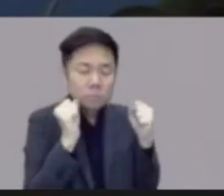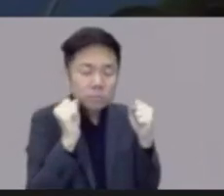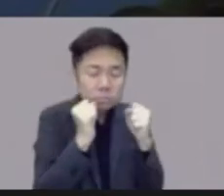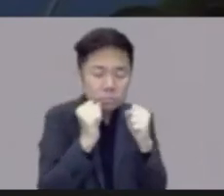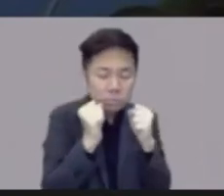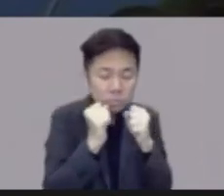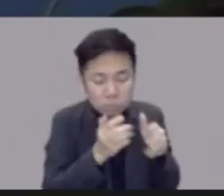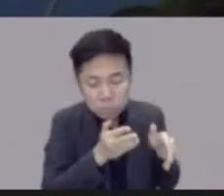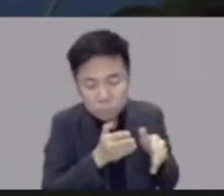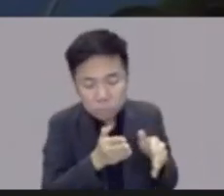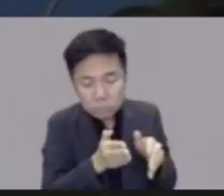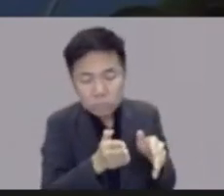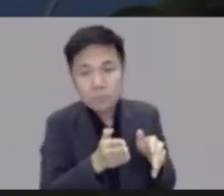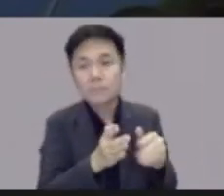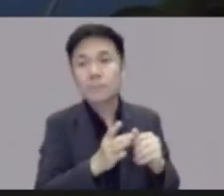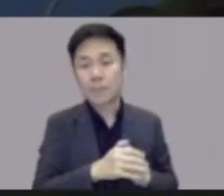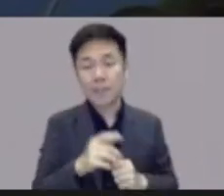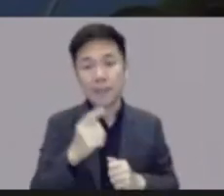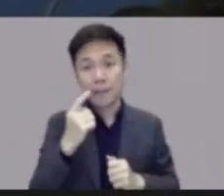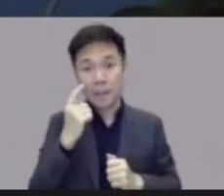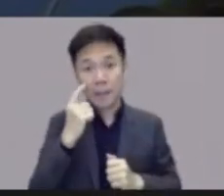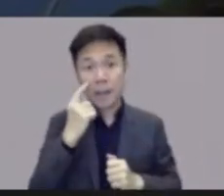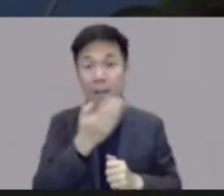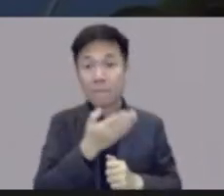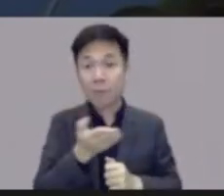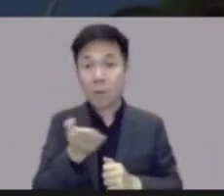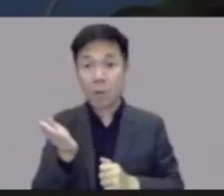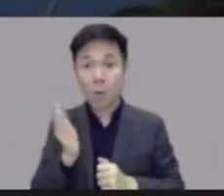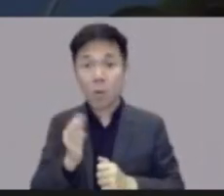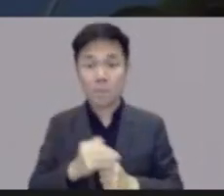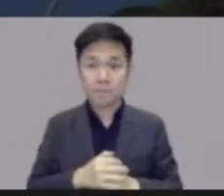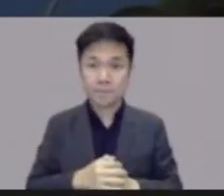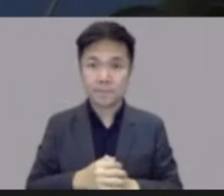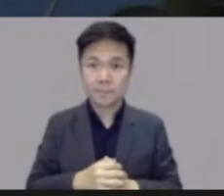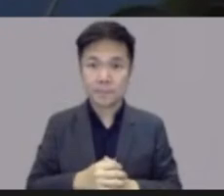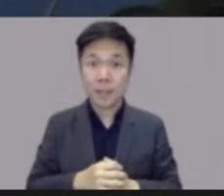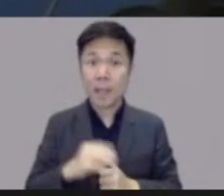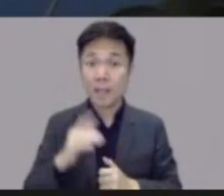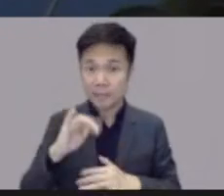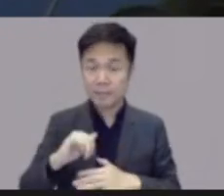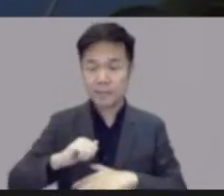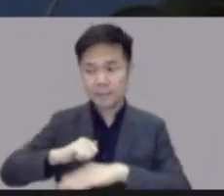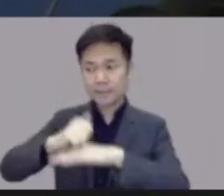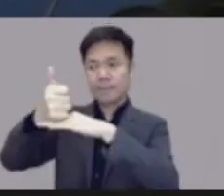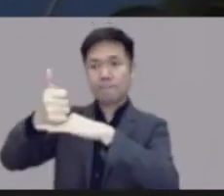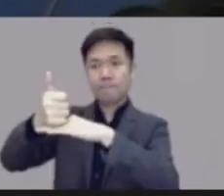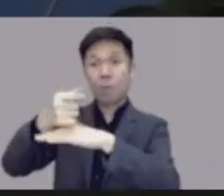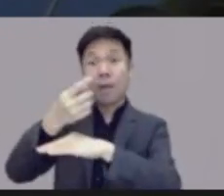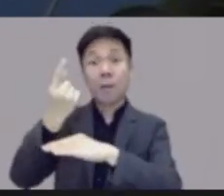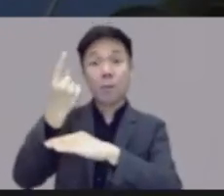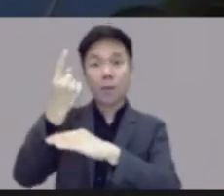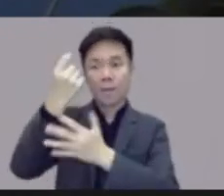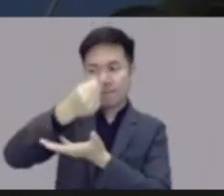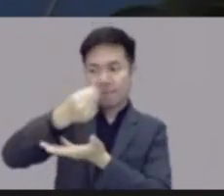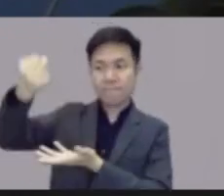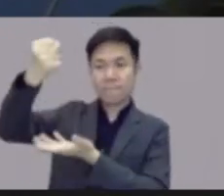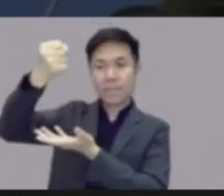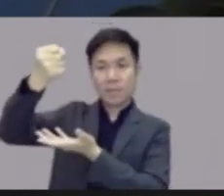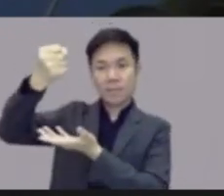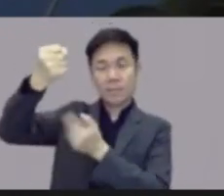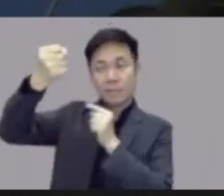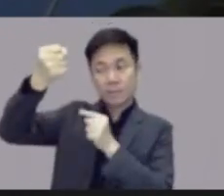and visit envisages uh also establishing of a trust fund which will be managed by